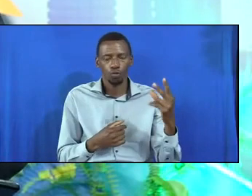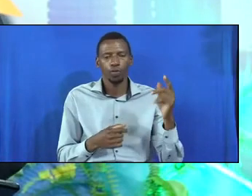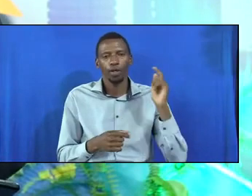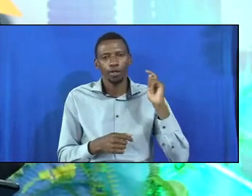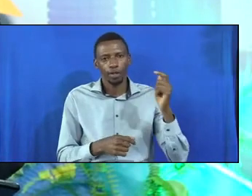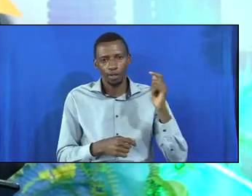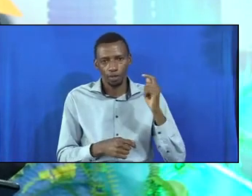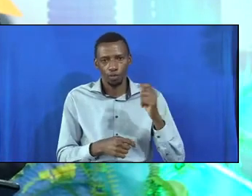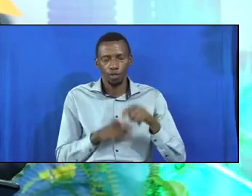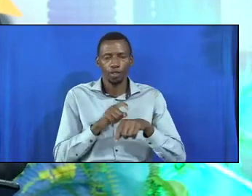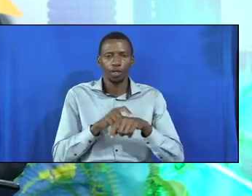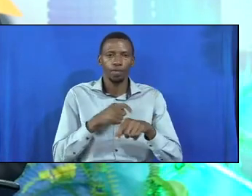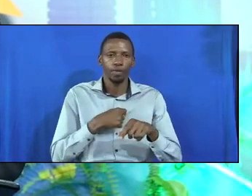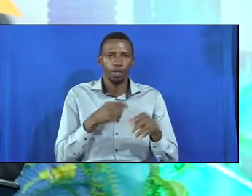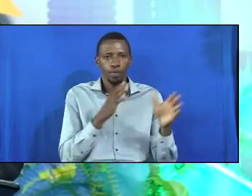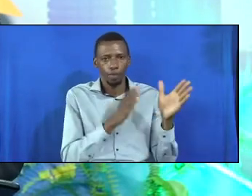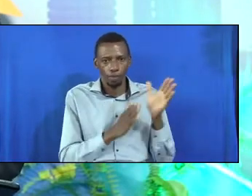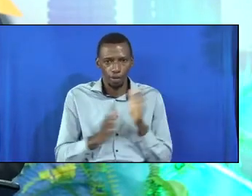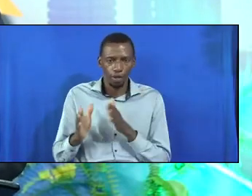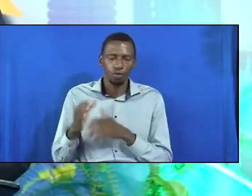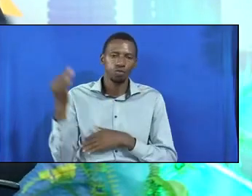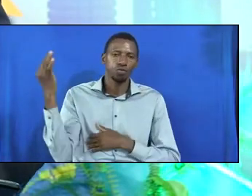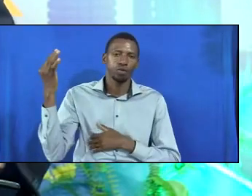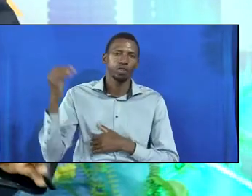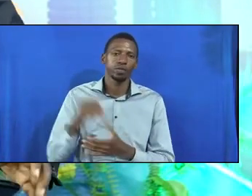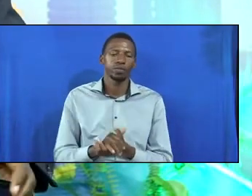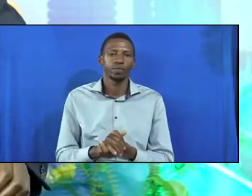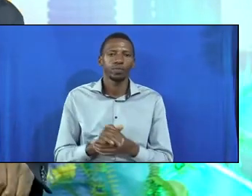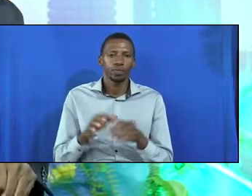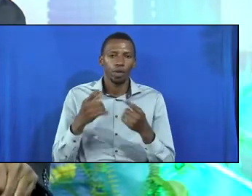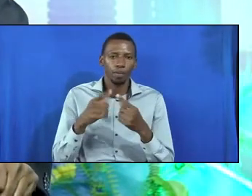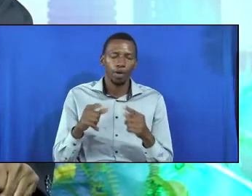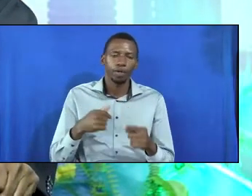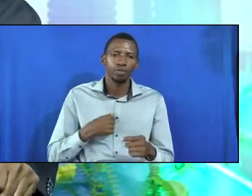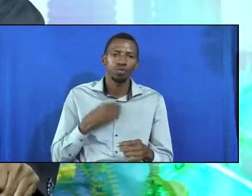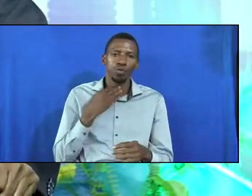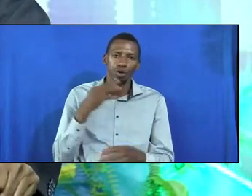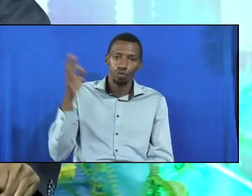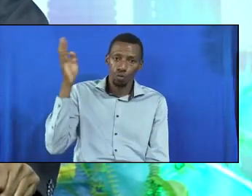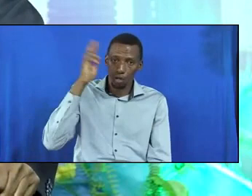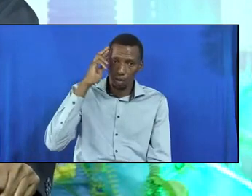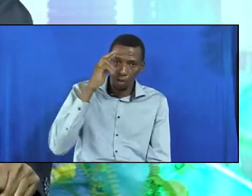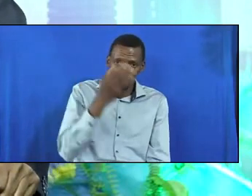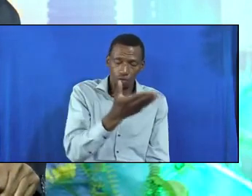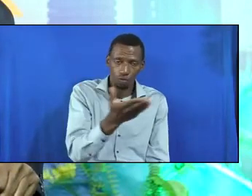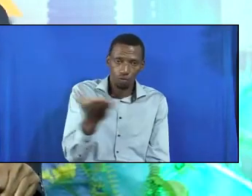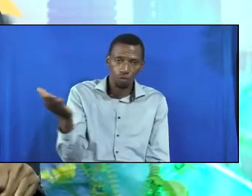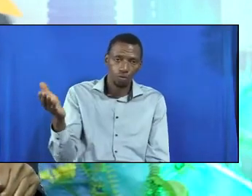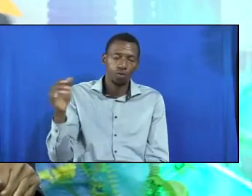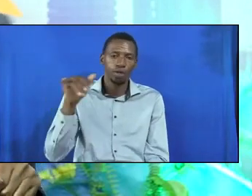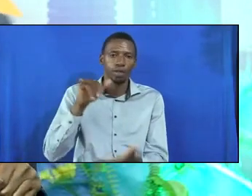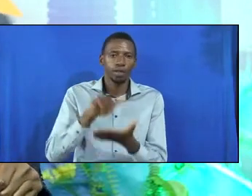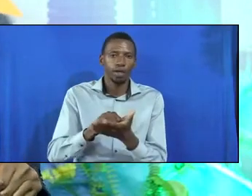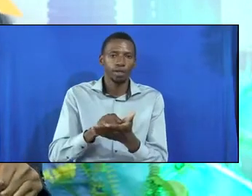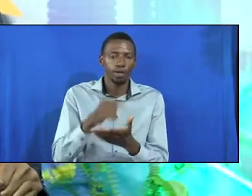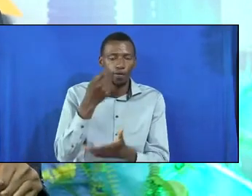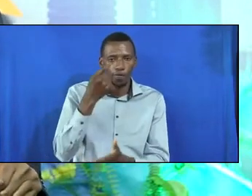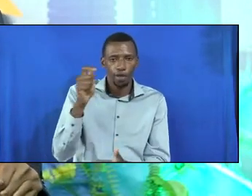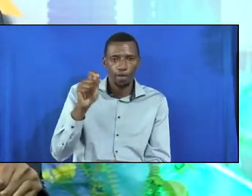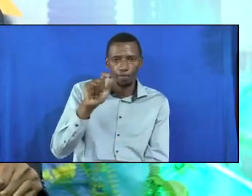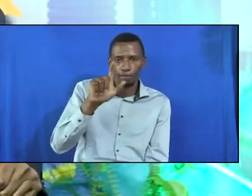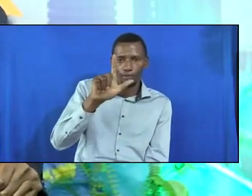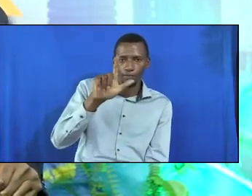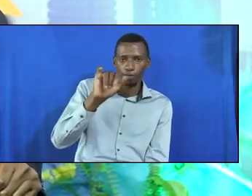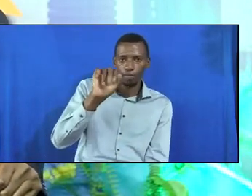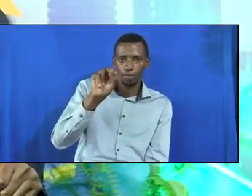as I prepare to give my word. But I want to remind you that the link